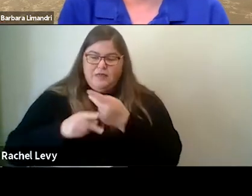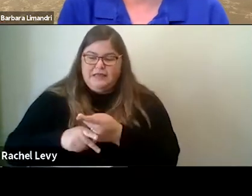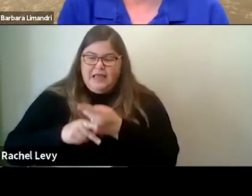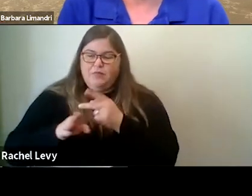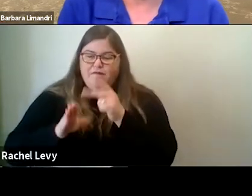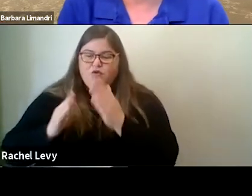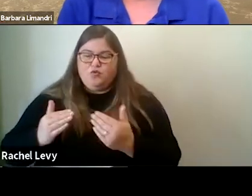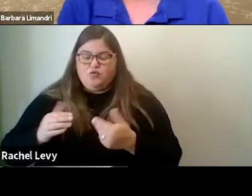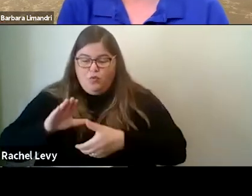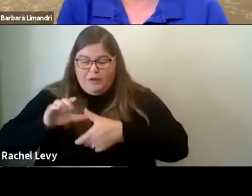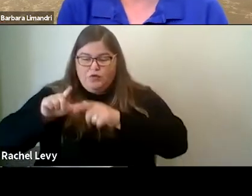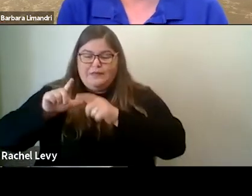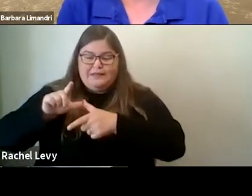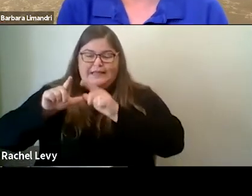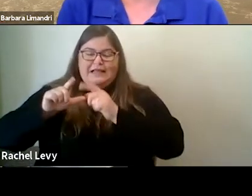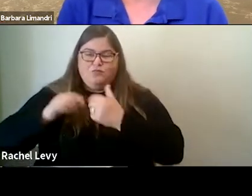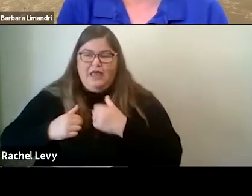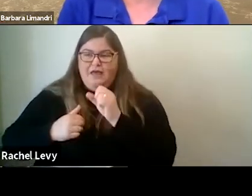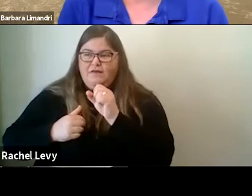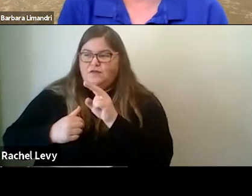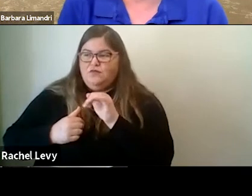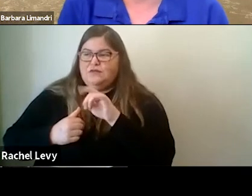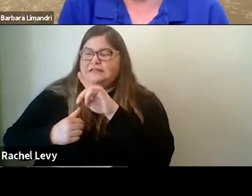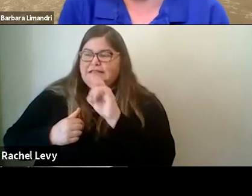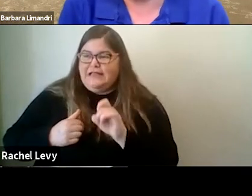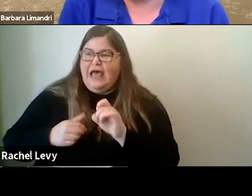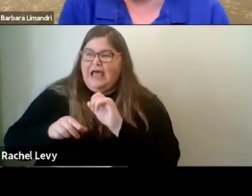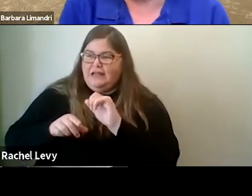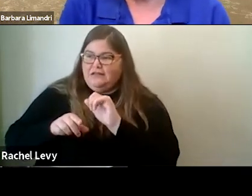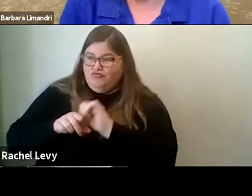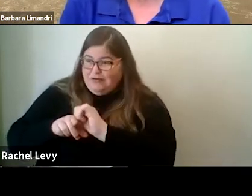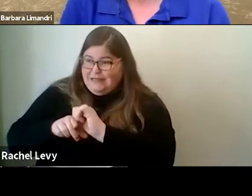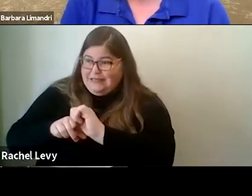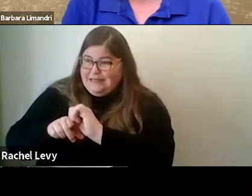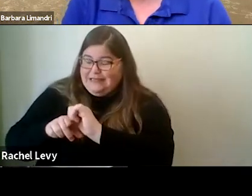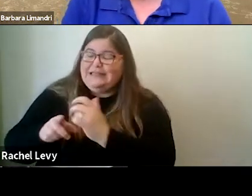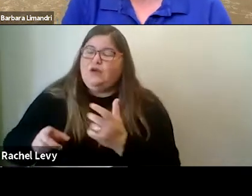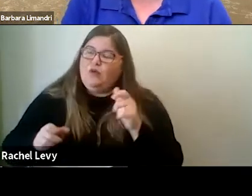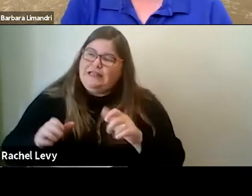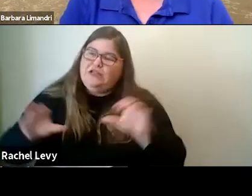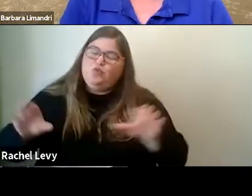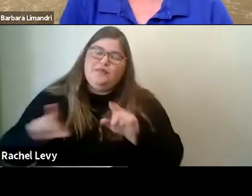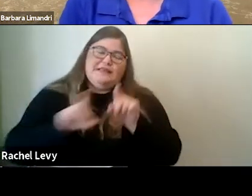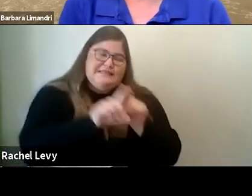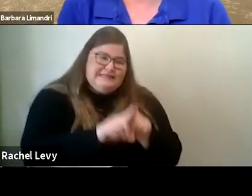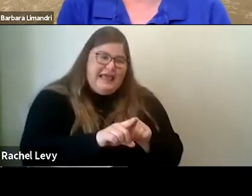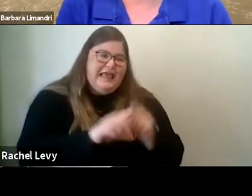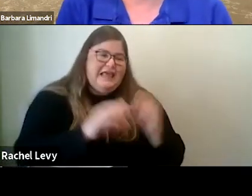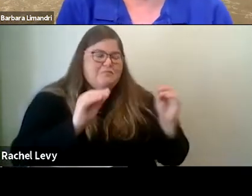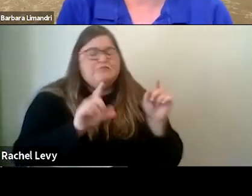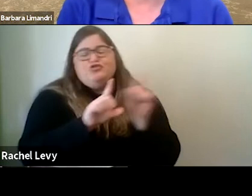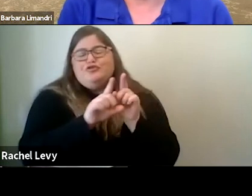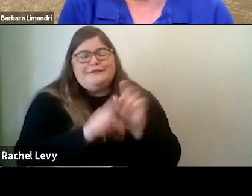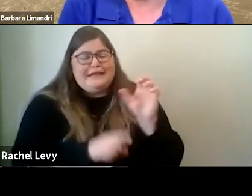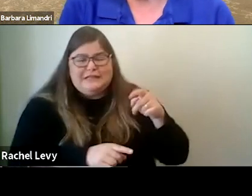suicide prevention training. We need to do that like CPR in our community. And lastly, I think the